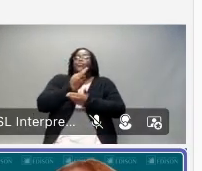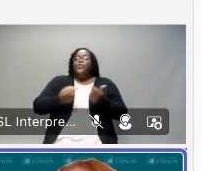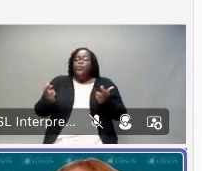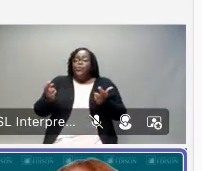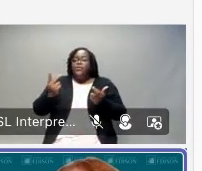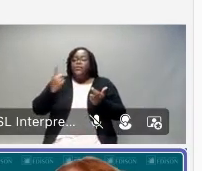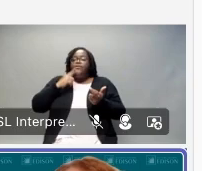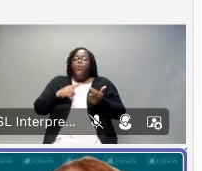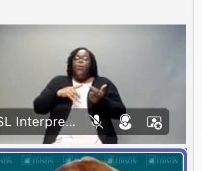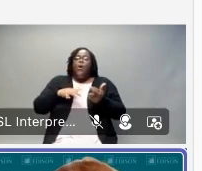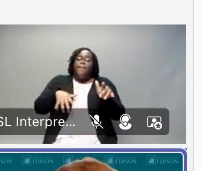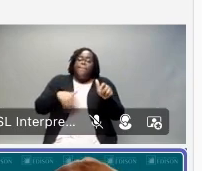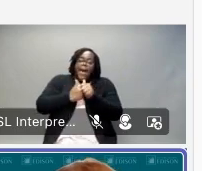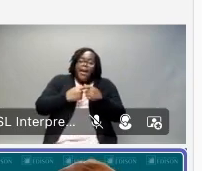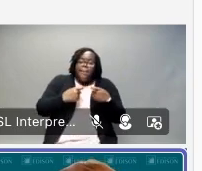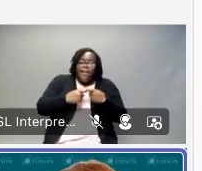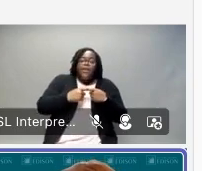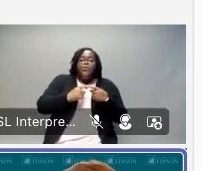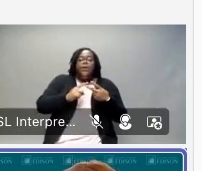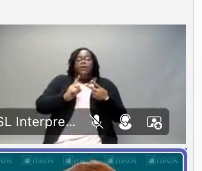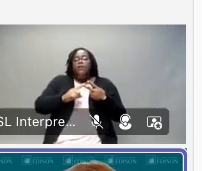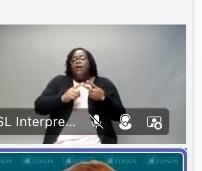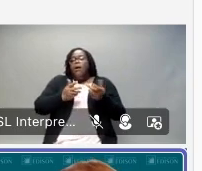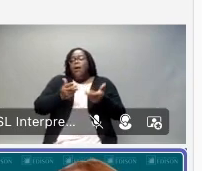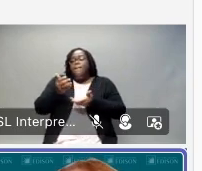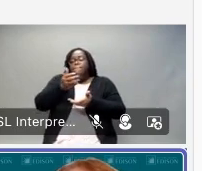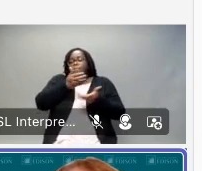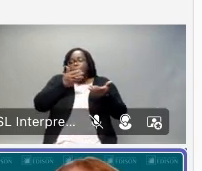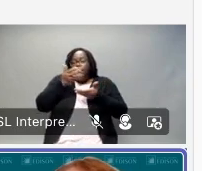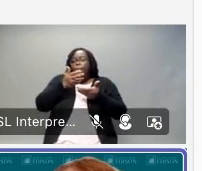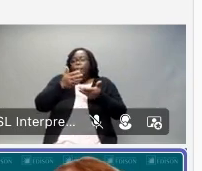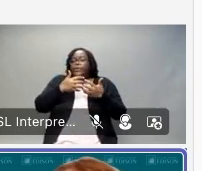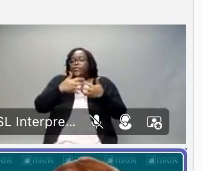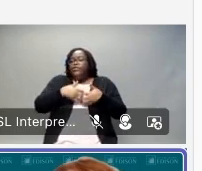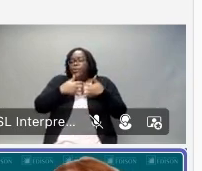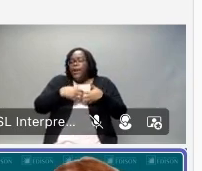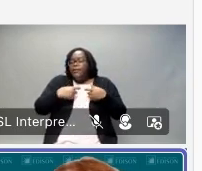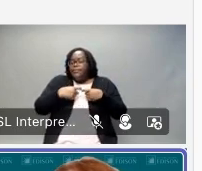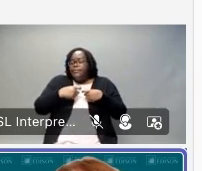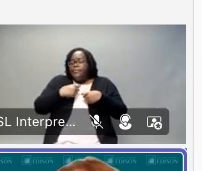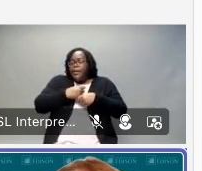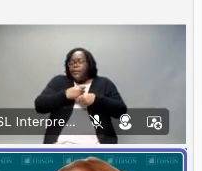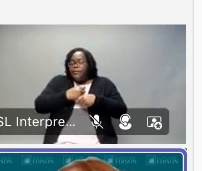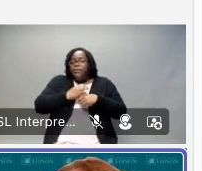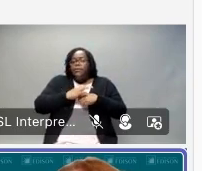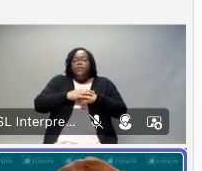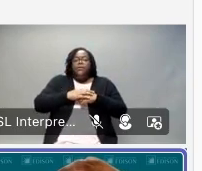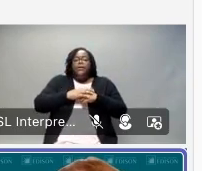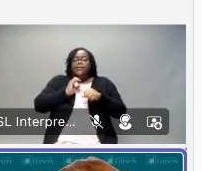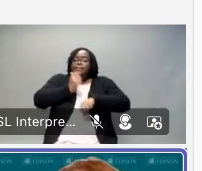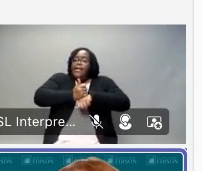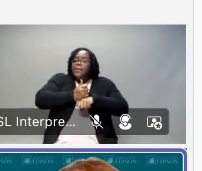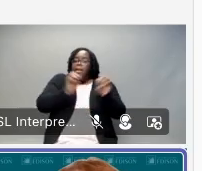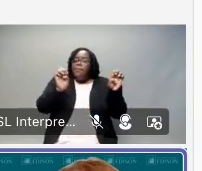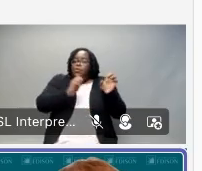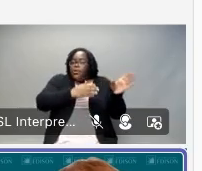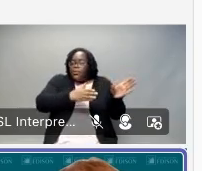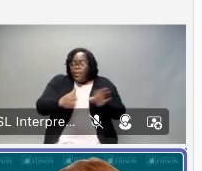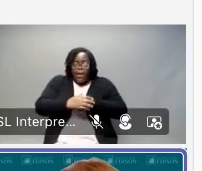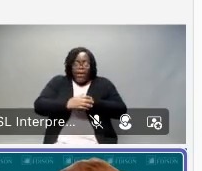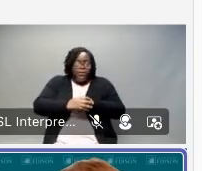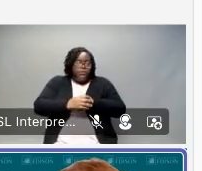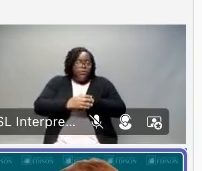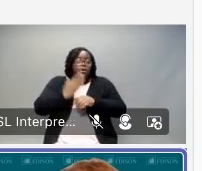battery, making emergency plans. Even just kind of knowing to put ice in your